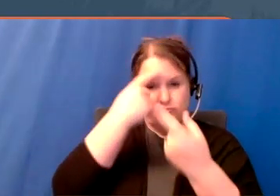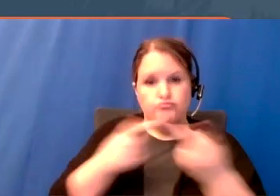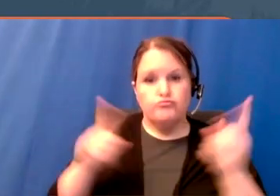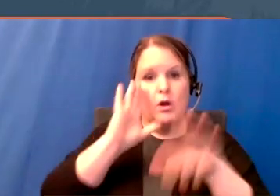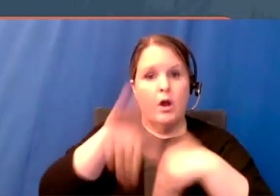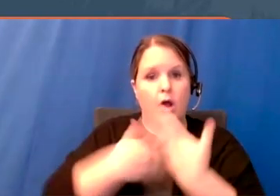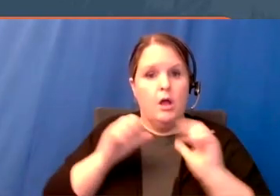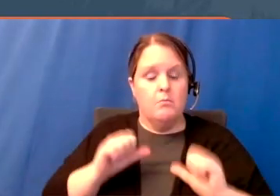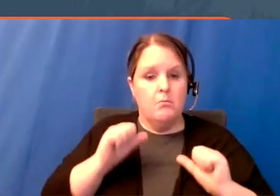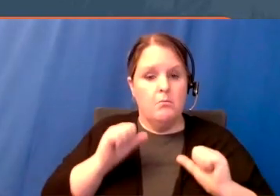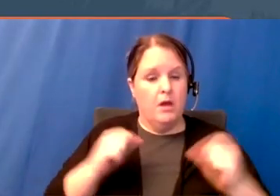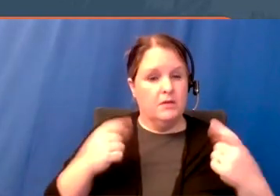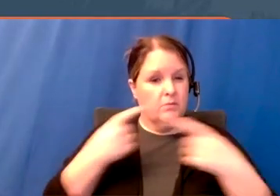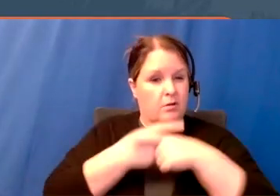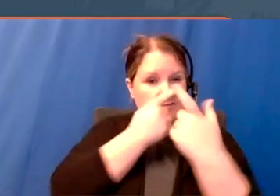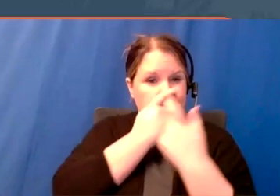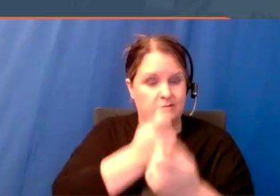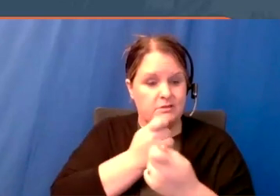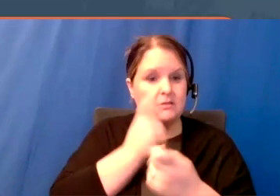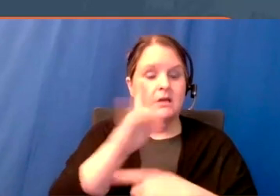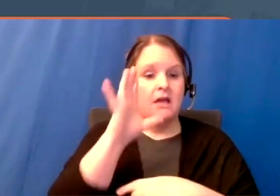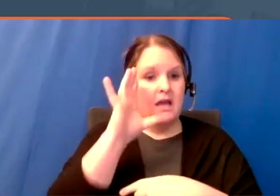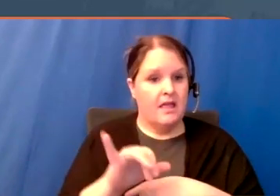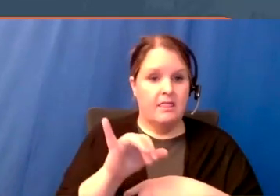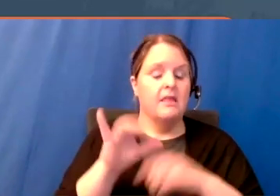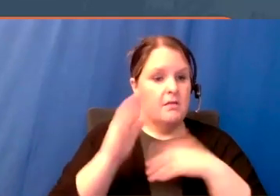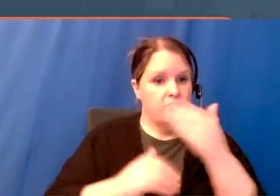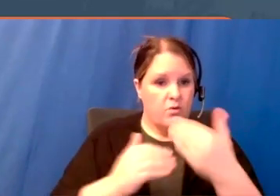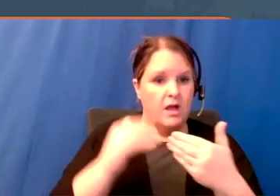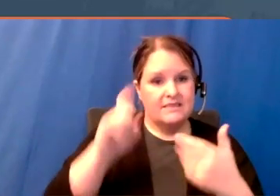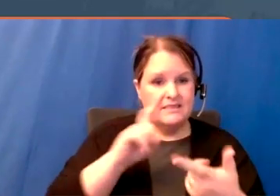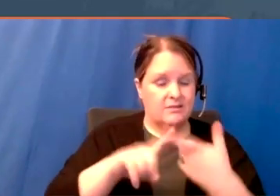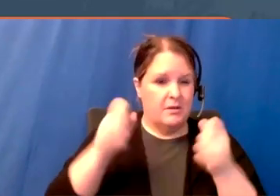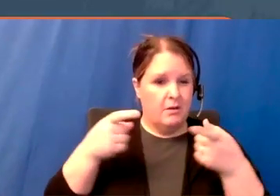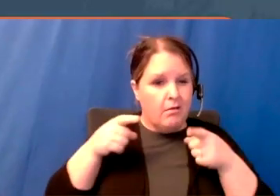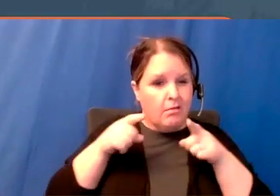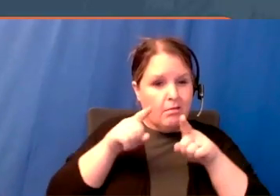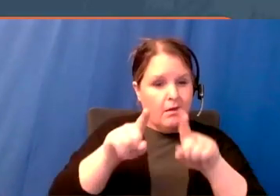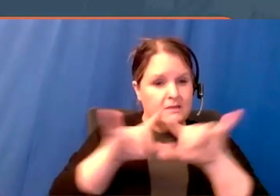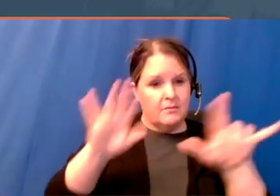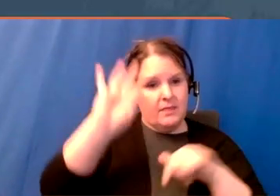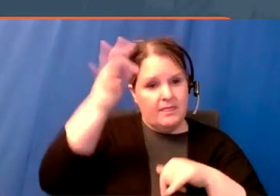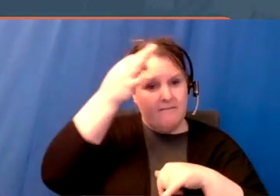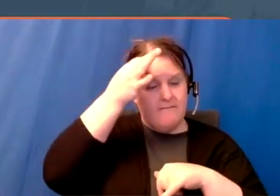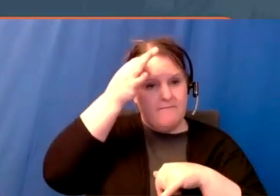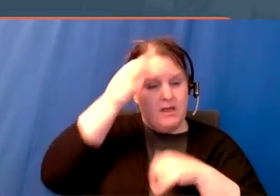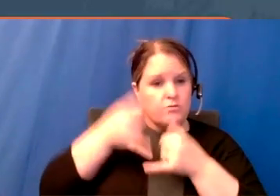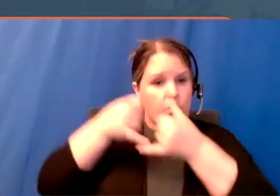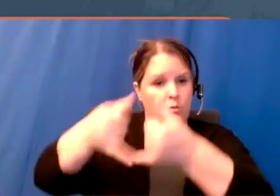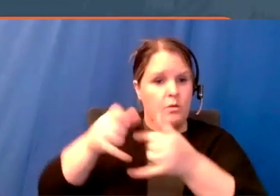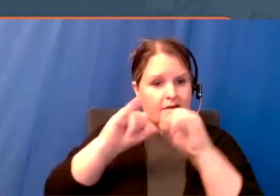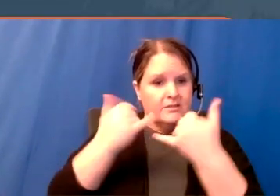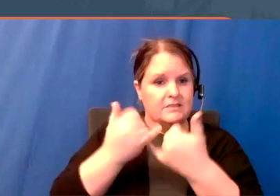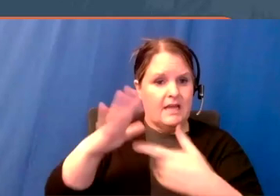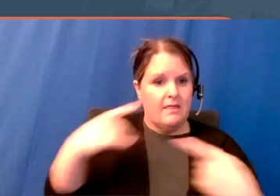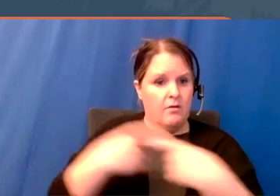potential conflicts of interest, and that process needs to align with the federal awarding agency's conflict of